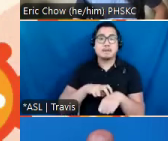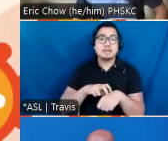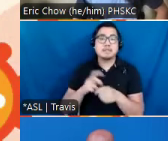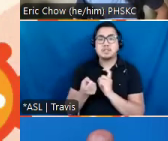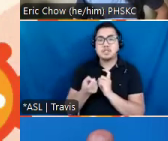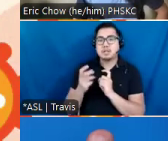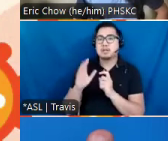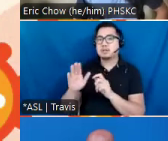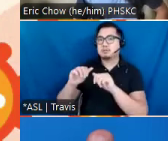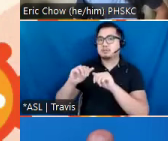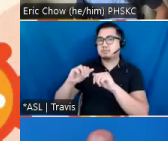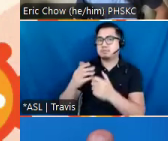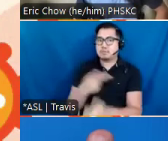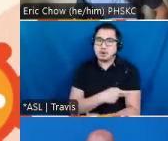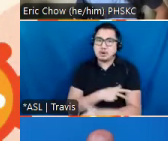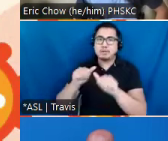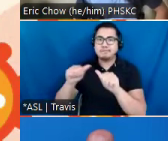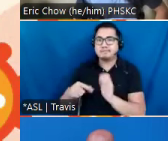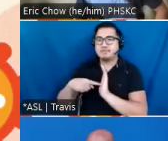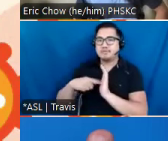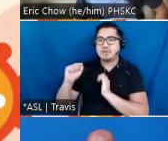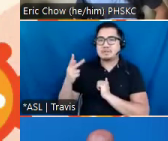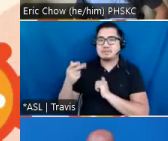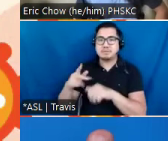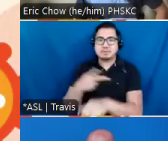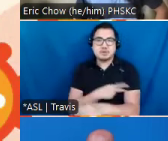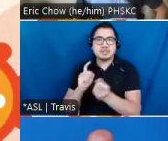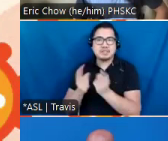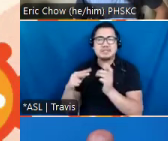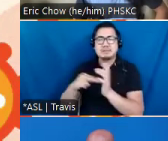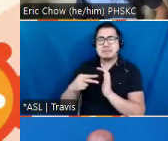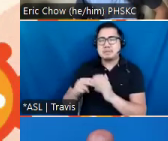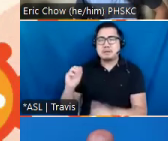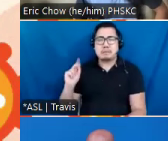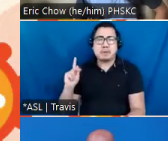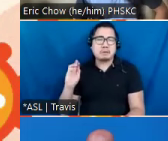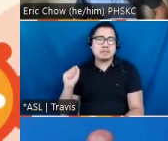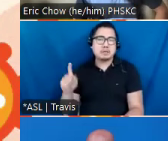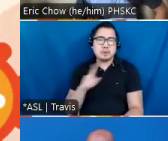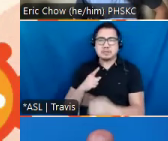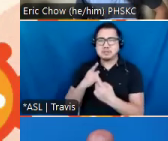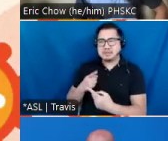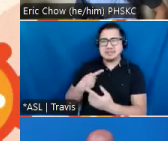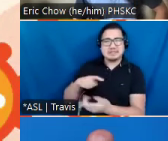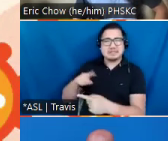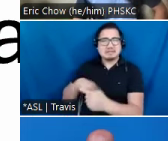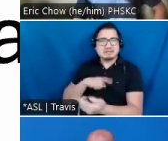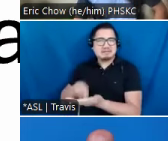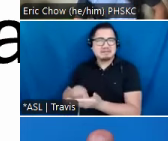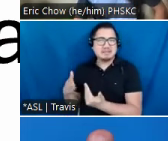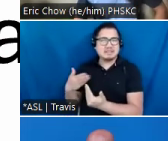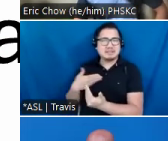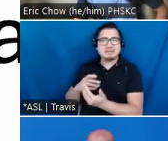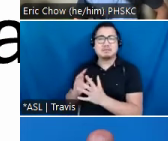shape of its protein, such as the spike protein, our antibodies have a harder time blocking the virus. So you can think